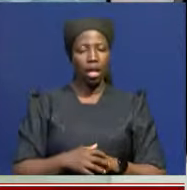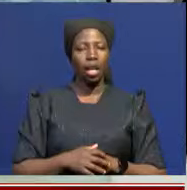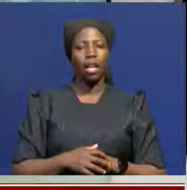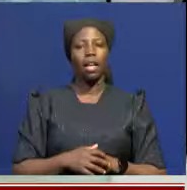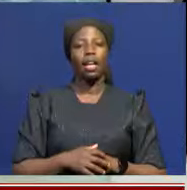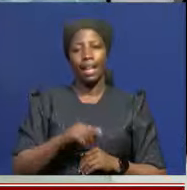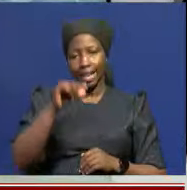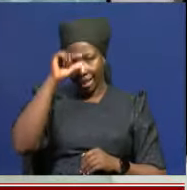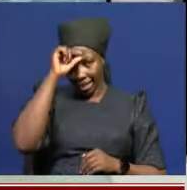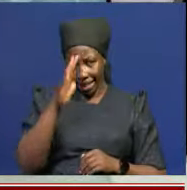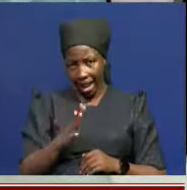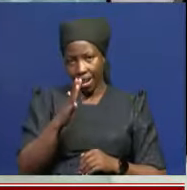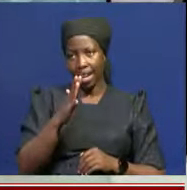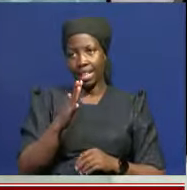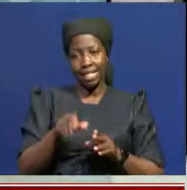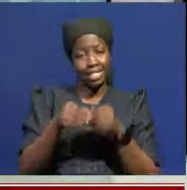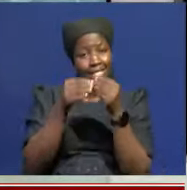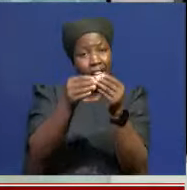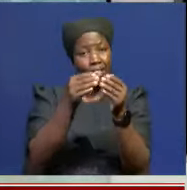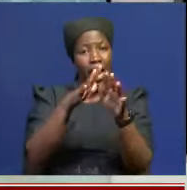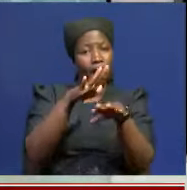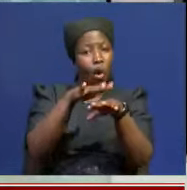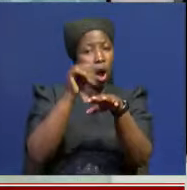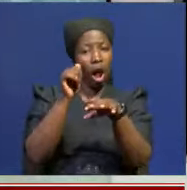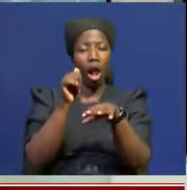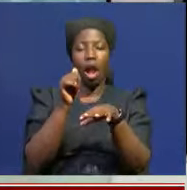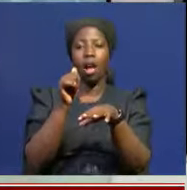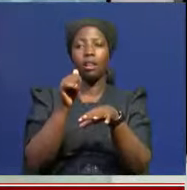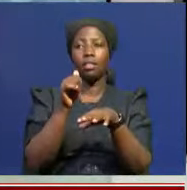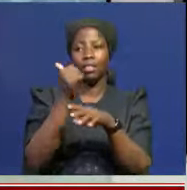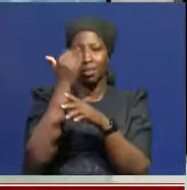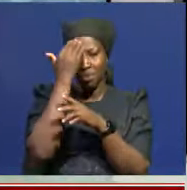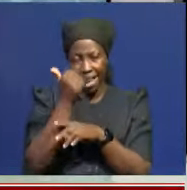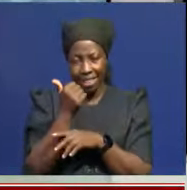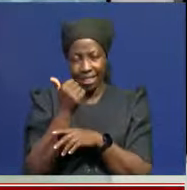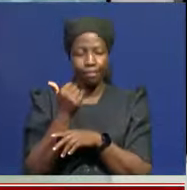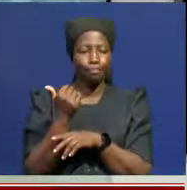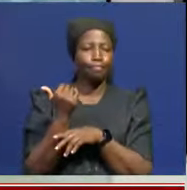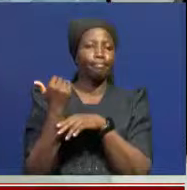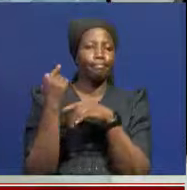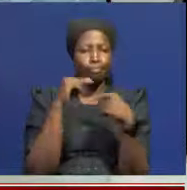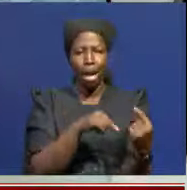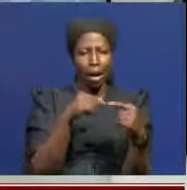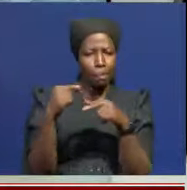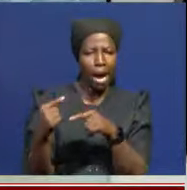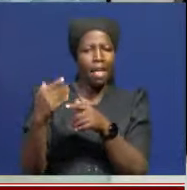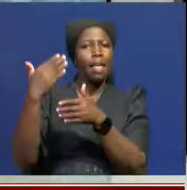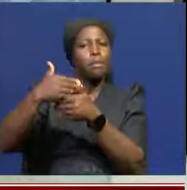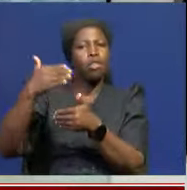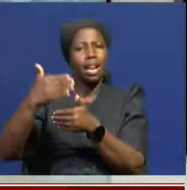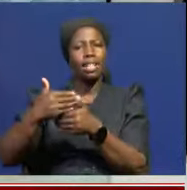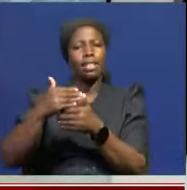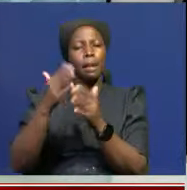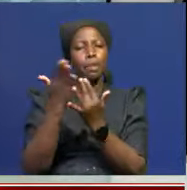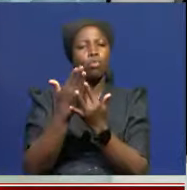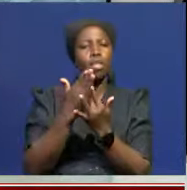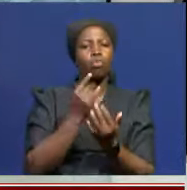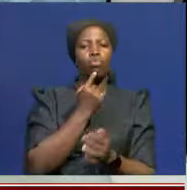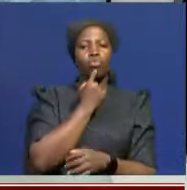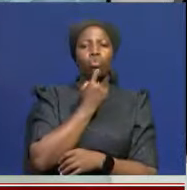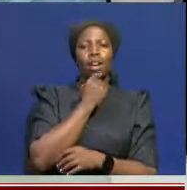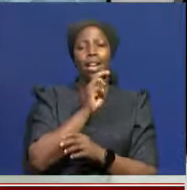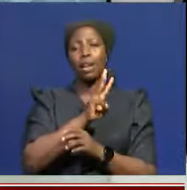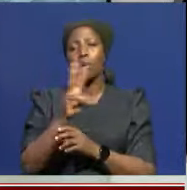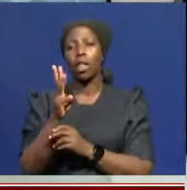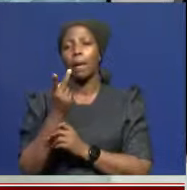governor and legislators is an unfolding boundary dispute pitting Turkana and West Pokot counties, with remarks